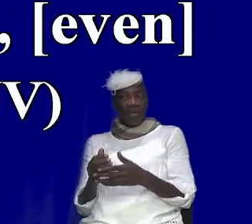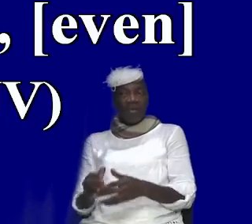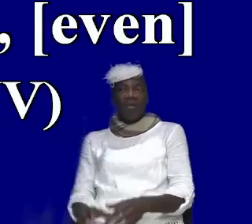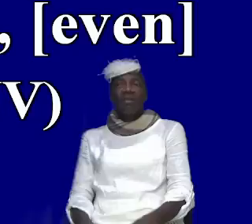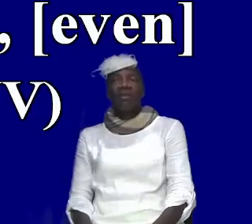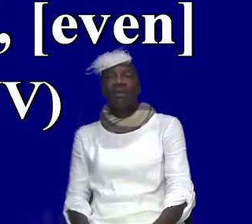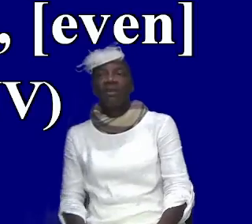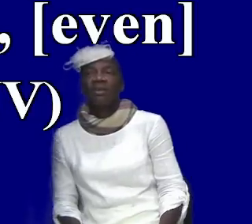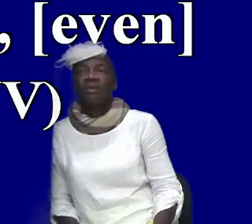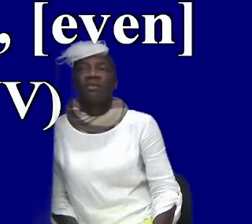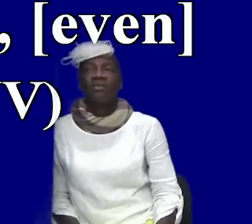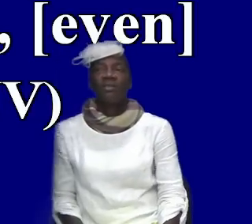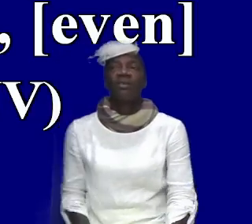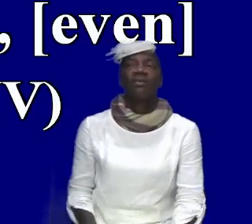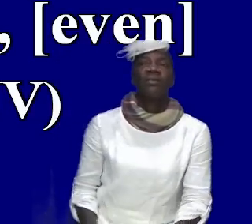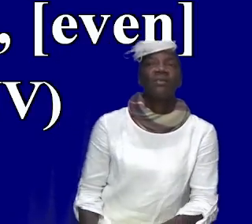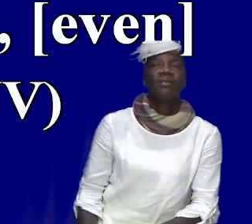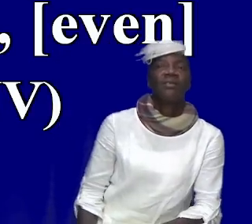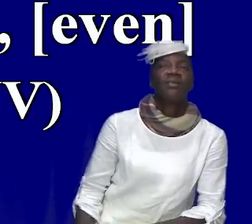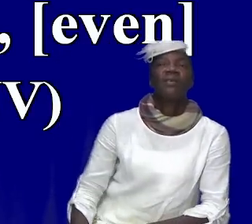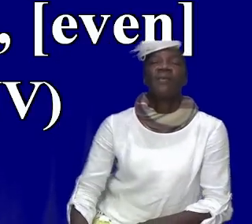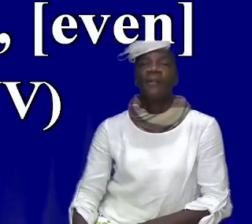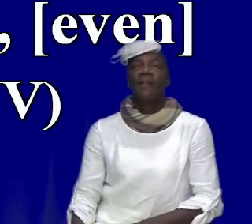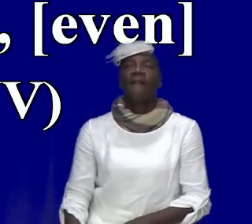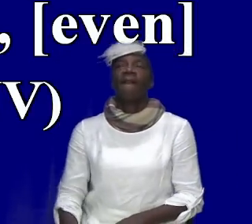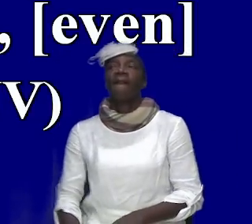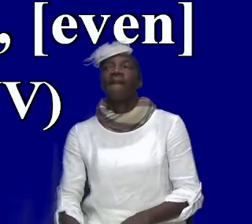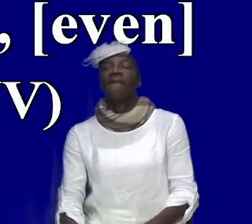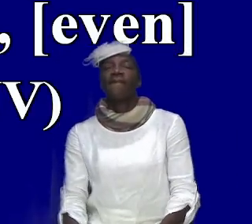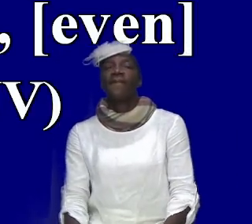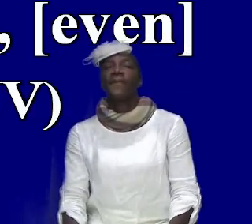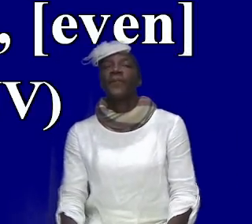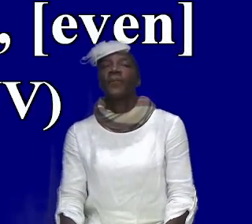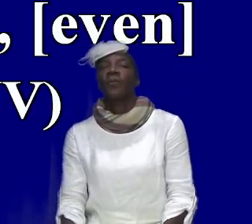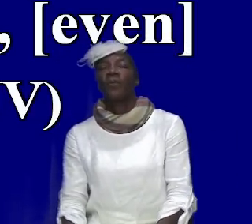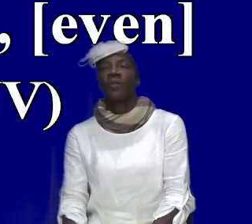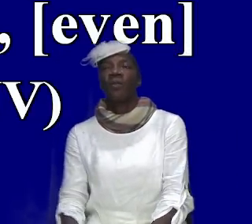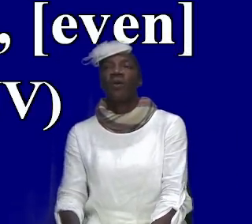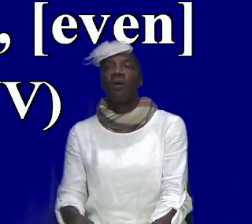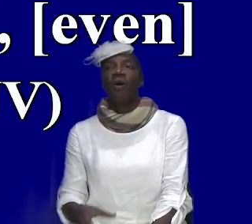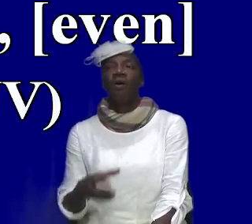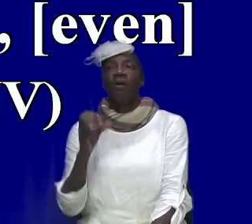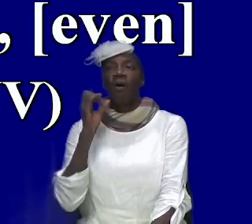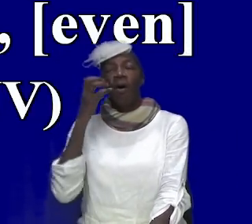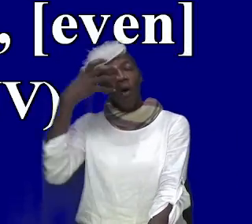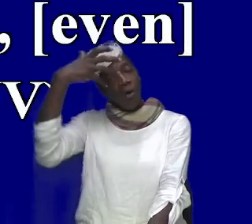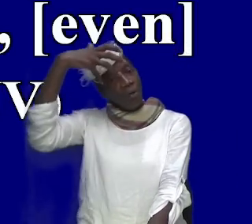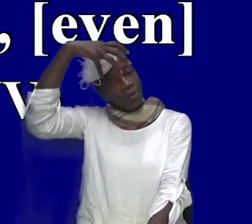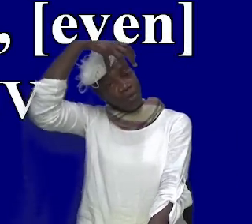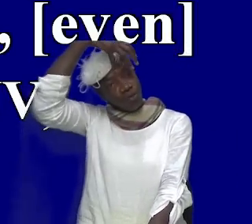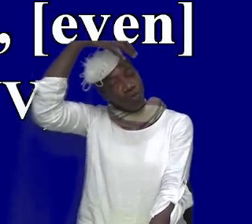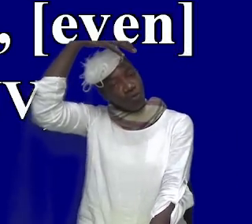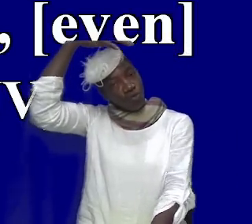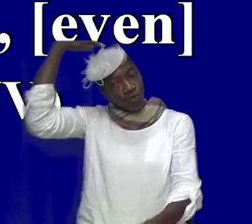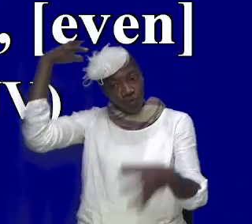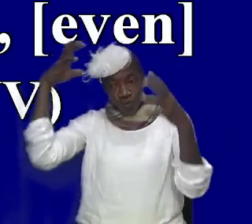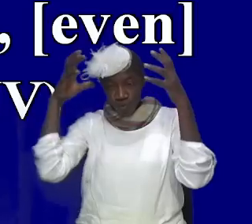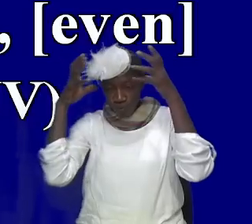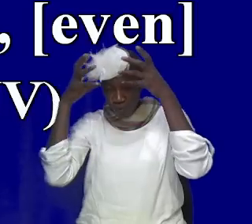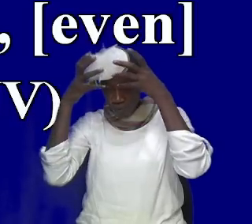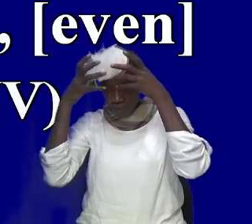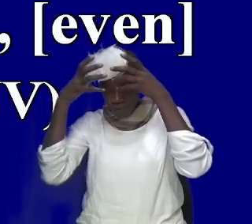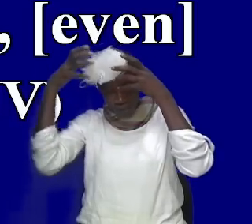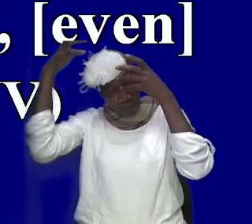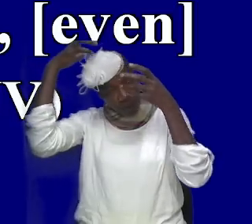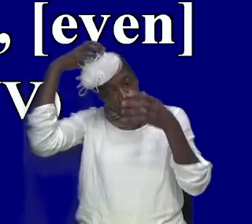shortly. It was sacrosanct to them. They were known for giving alms, for prayer, and for